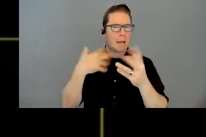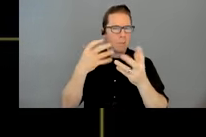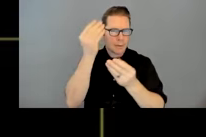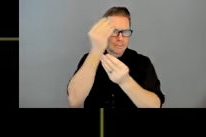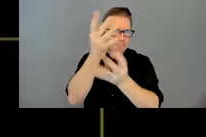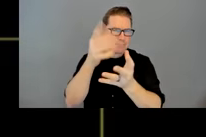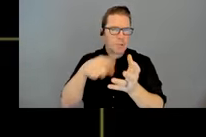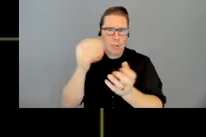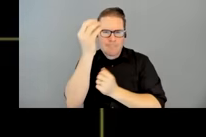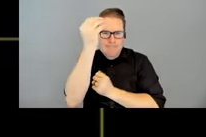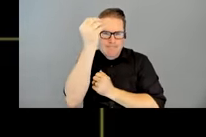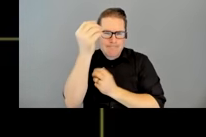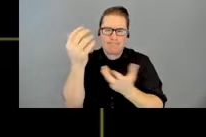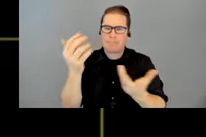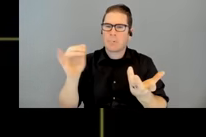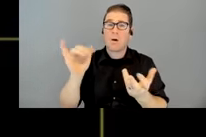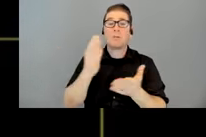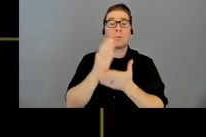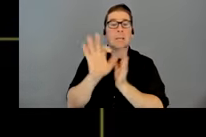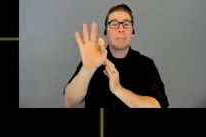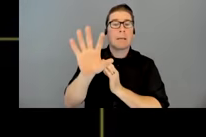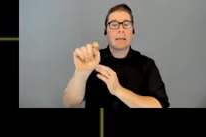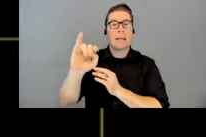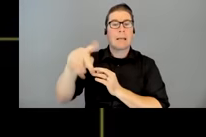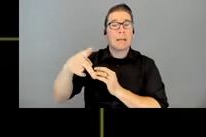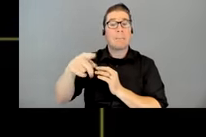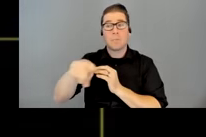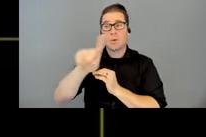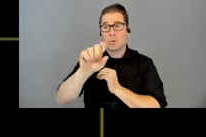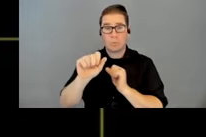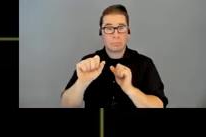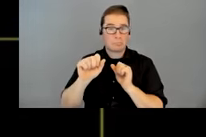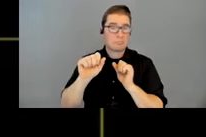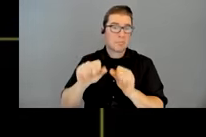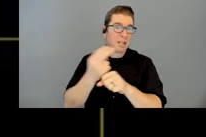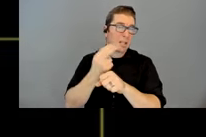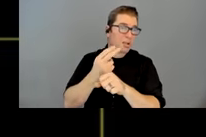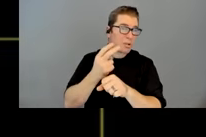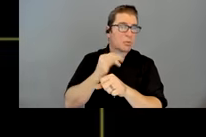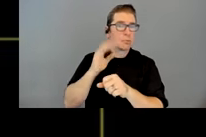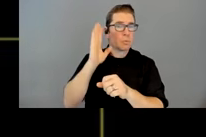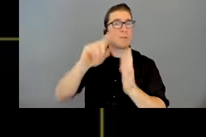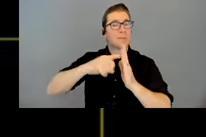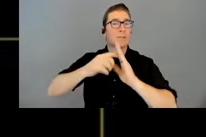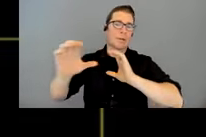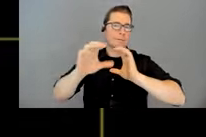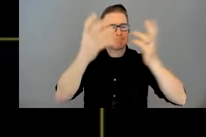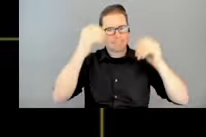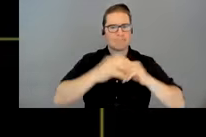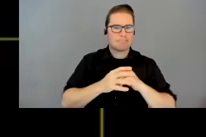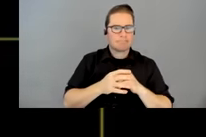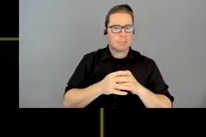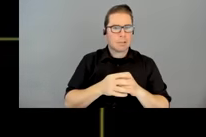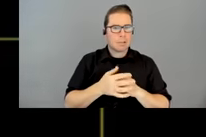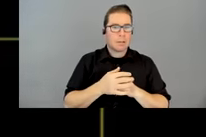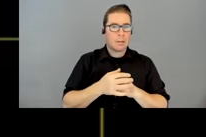some tips for things that you can do, and we'll start a conversation about that. I'm going to start with a definition